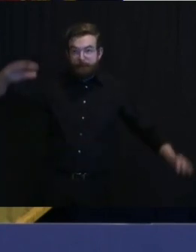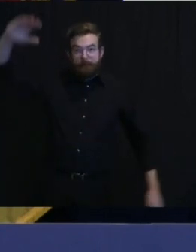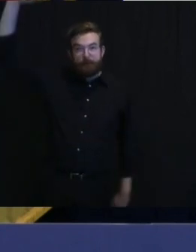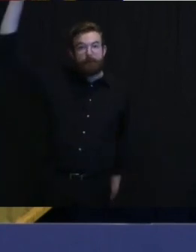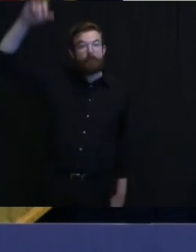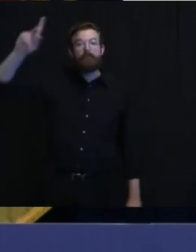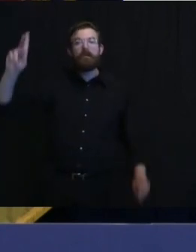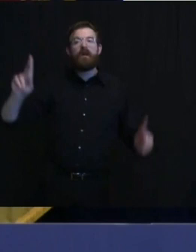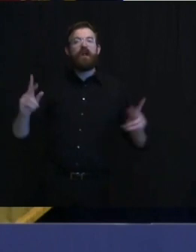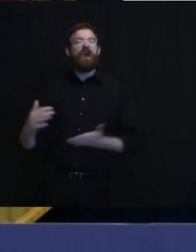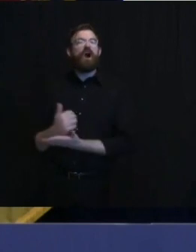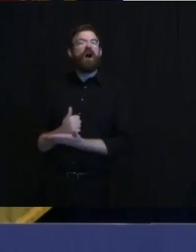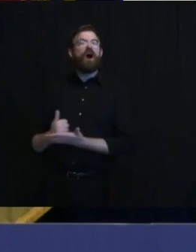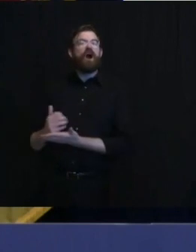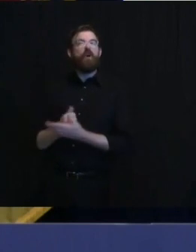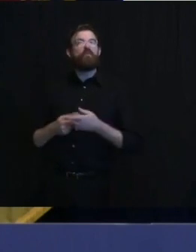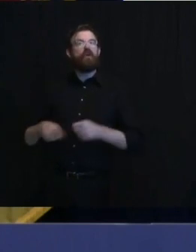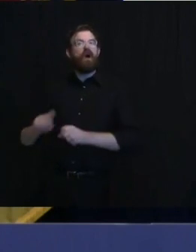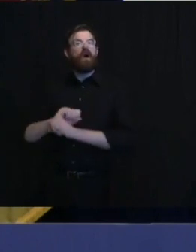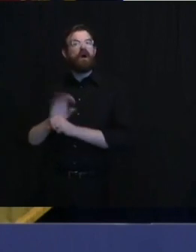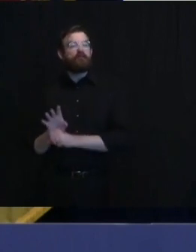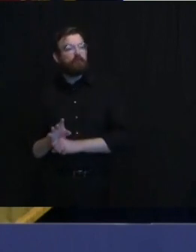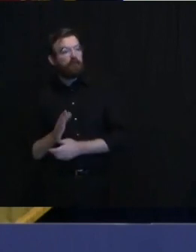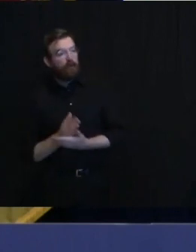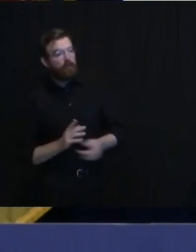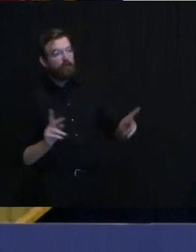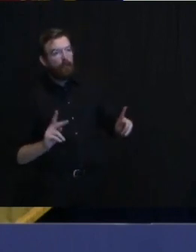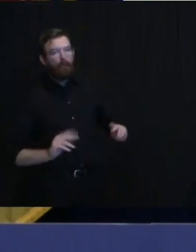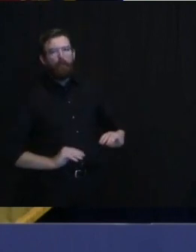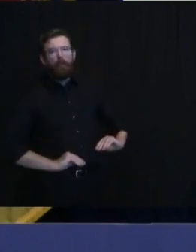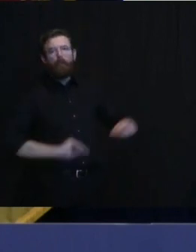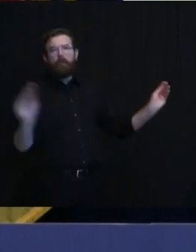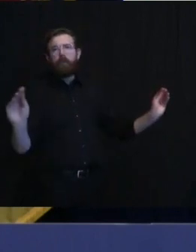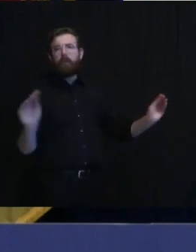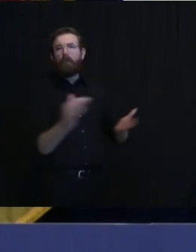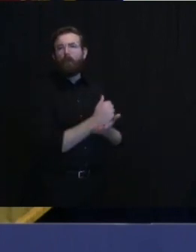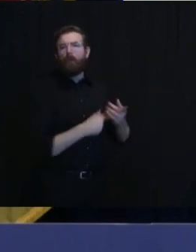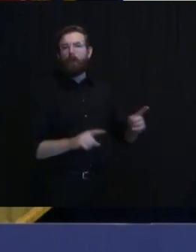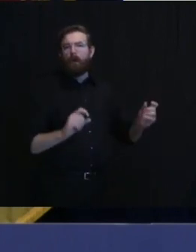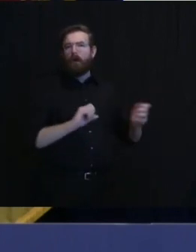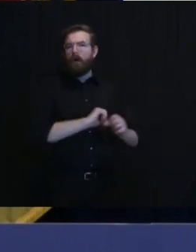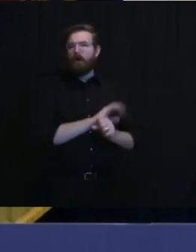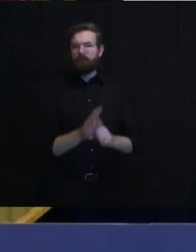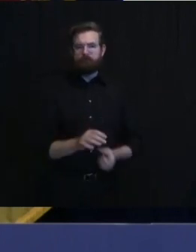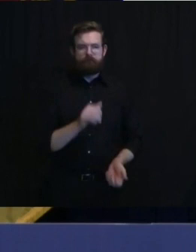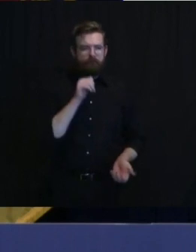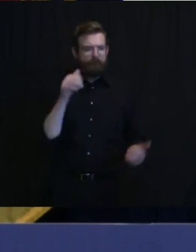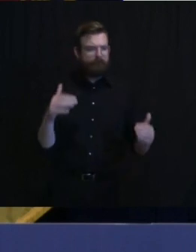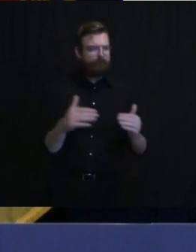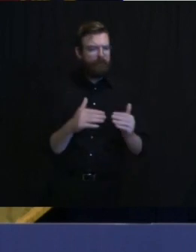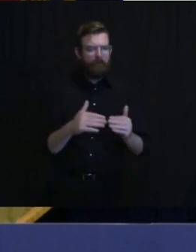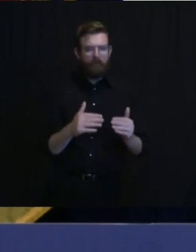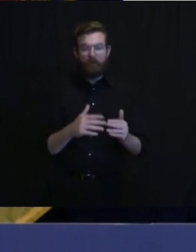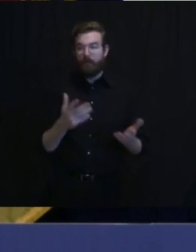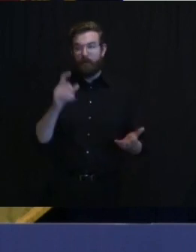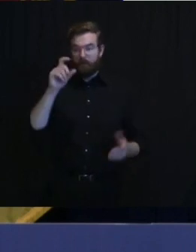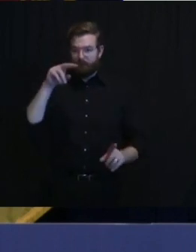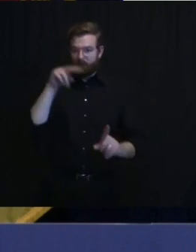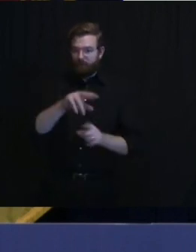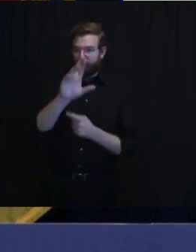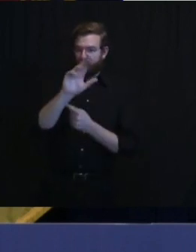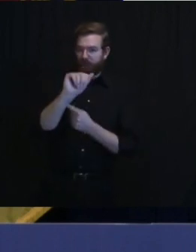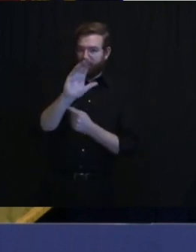us, finding ways to be able to surgically address that. Listen, on school, my strong